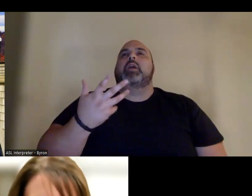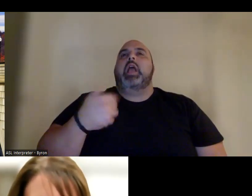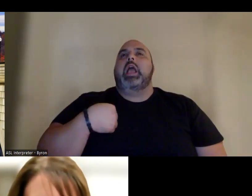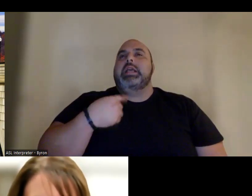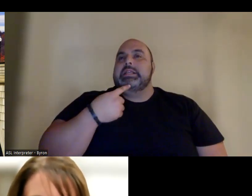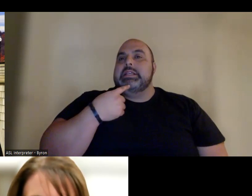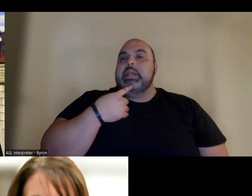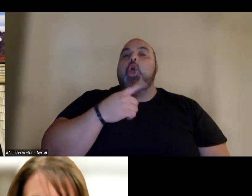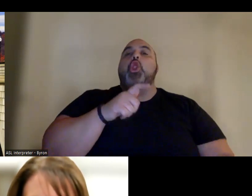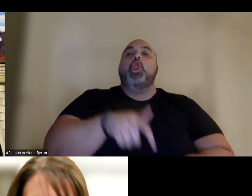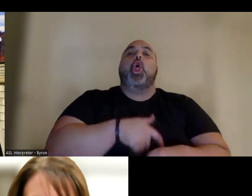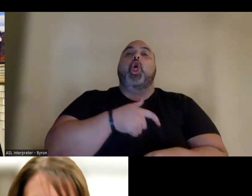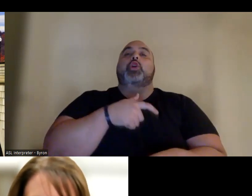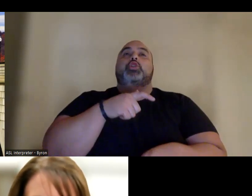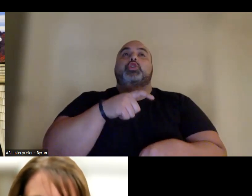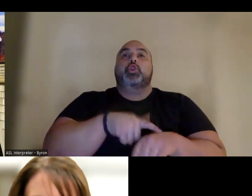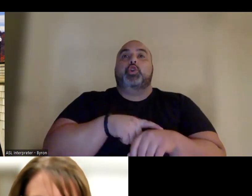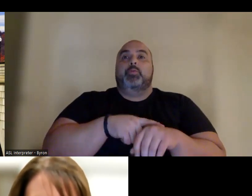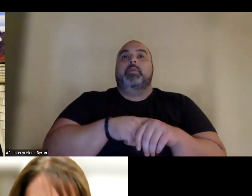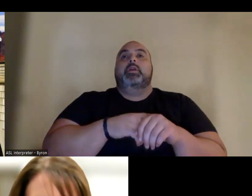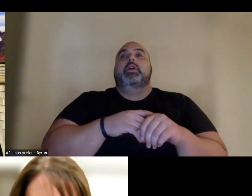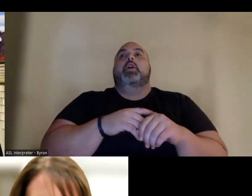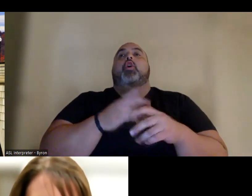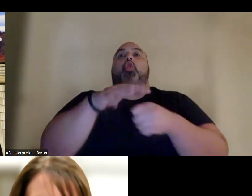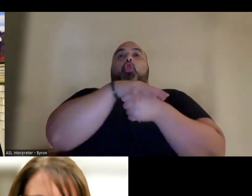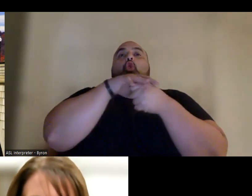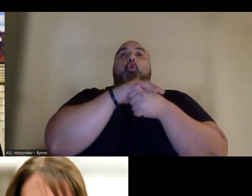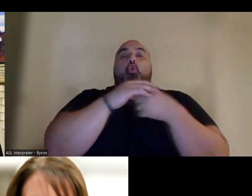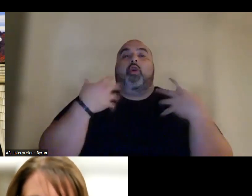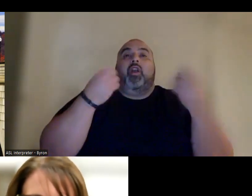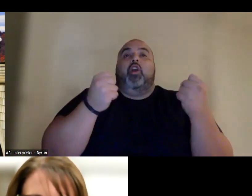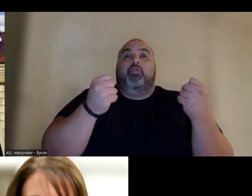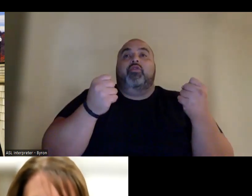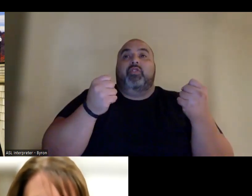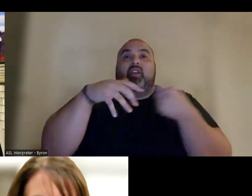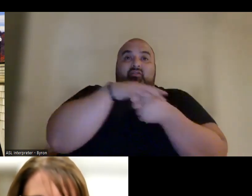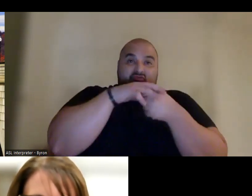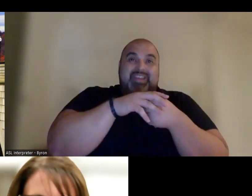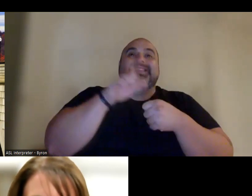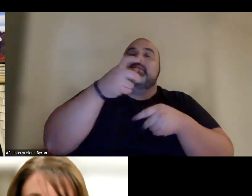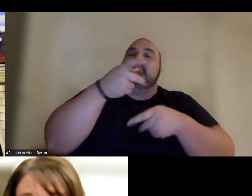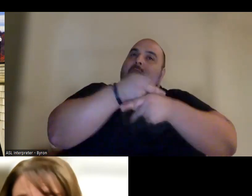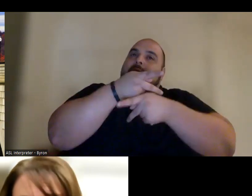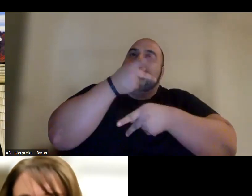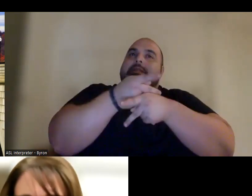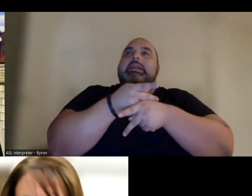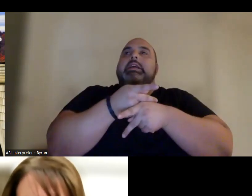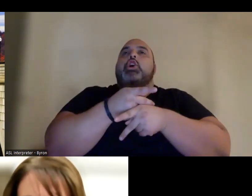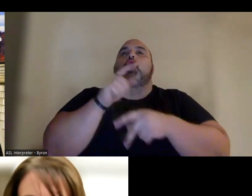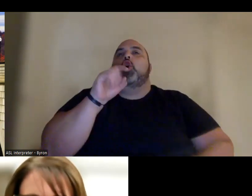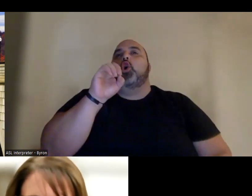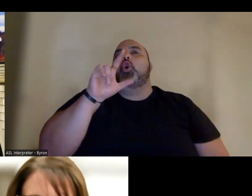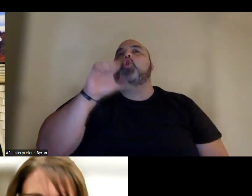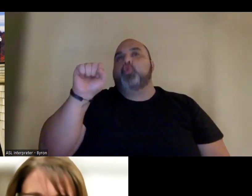is that local health jurisdictions need to maintain the tools in their